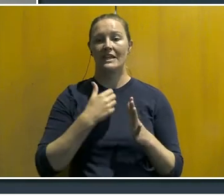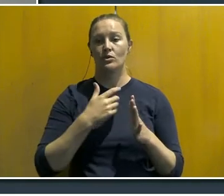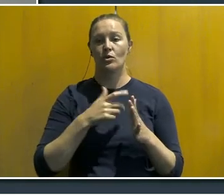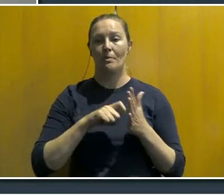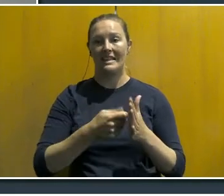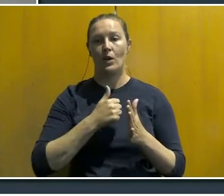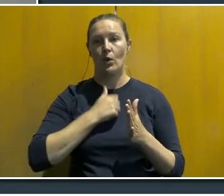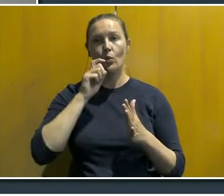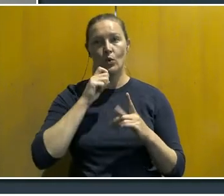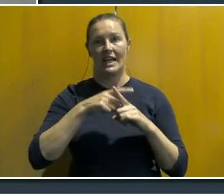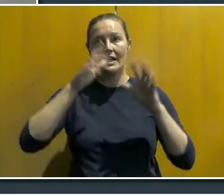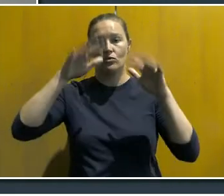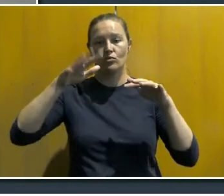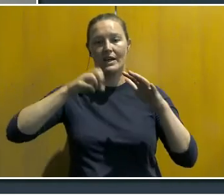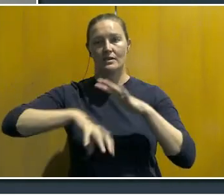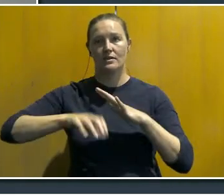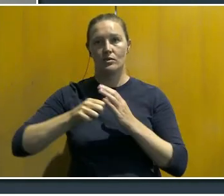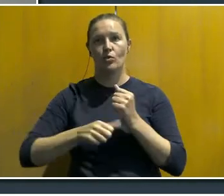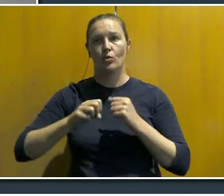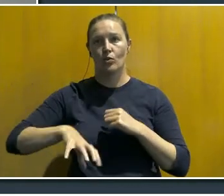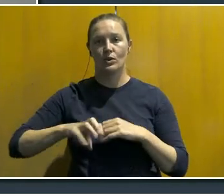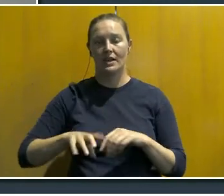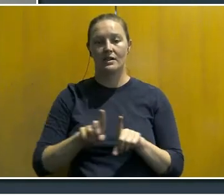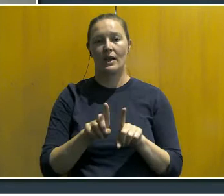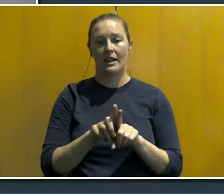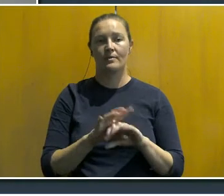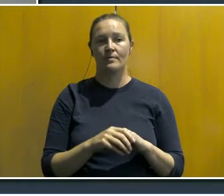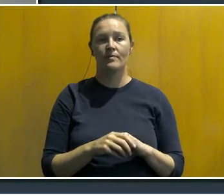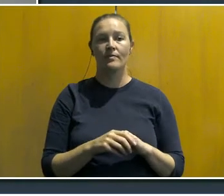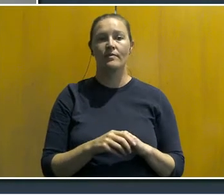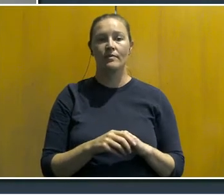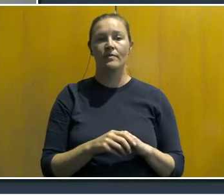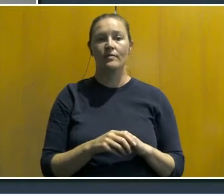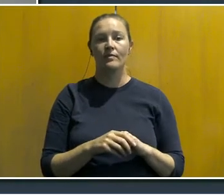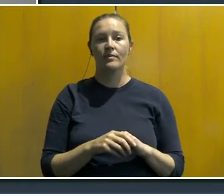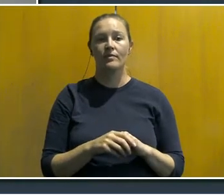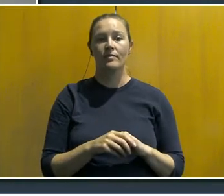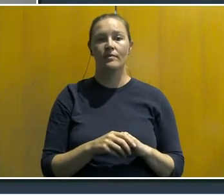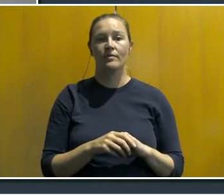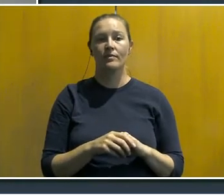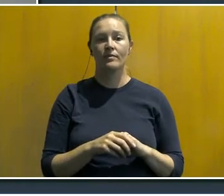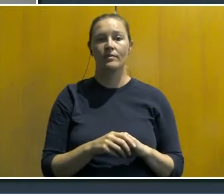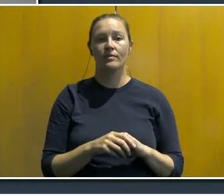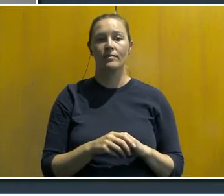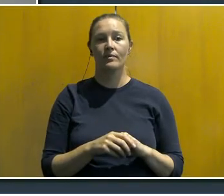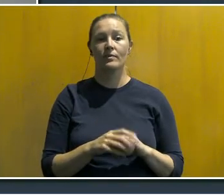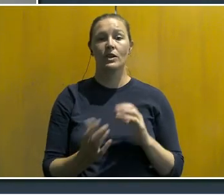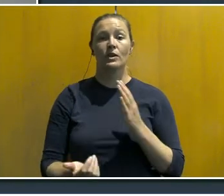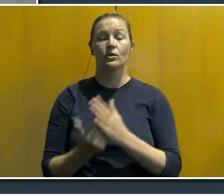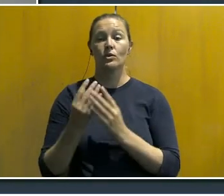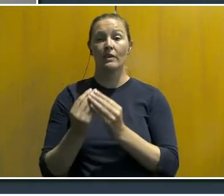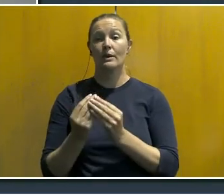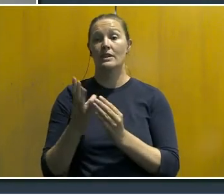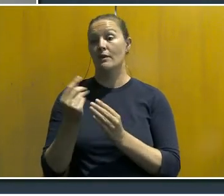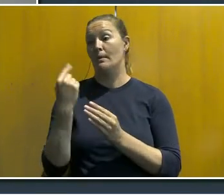isn't reflected in the letter is the new valuation information released by Quotable Value in December. While the new valuations